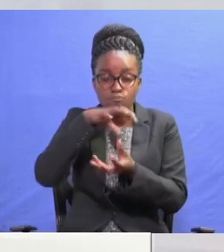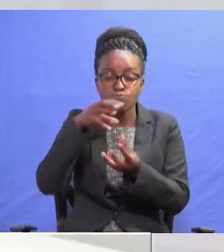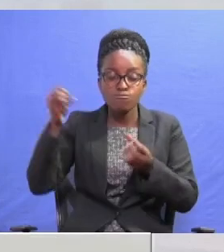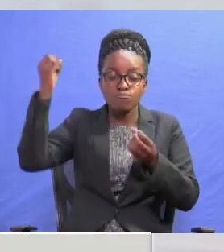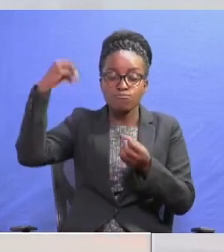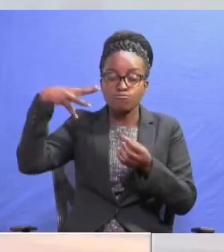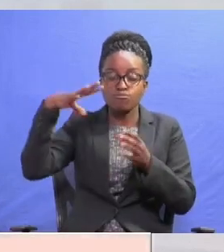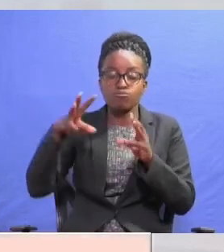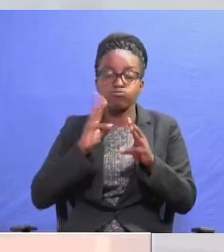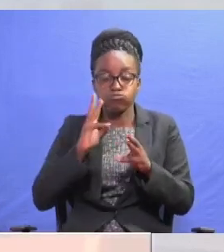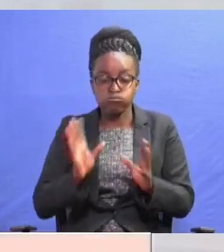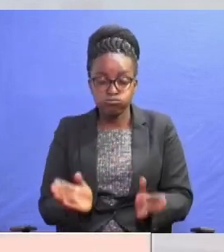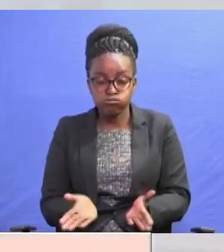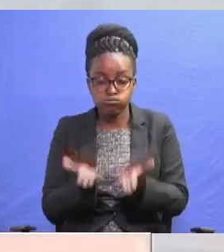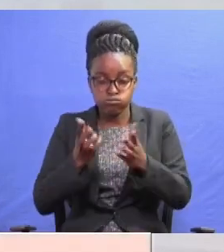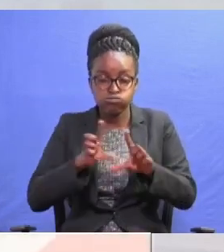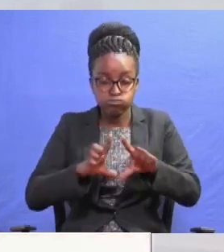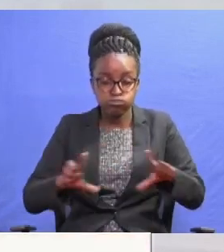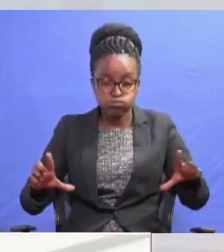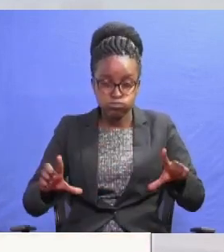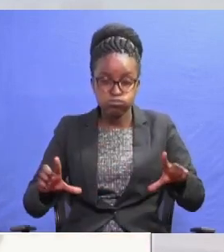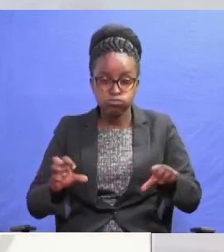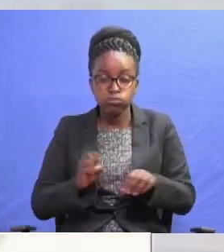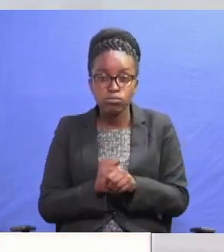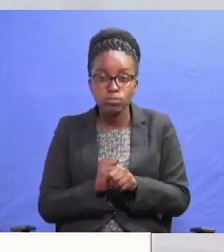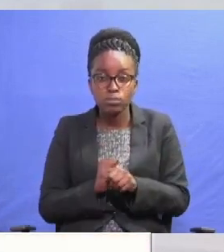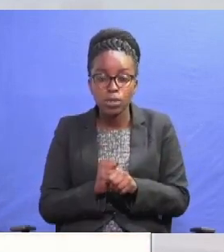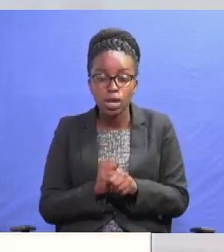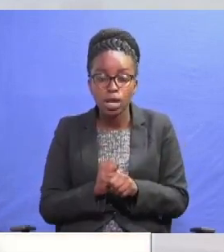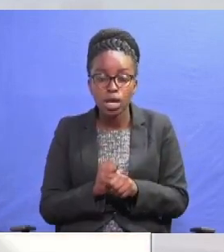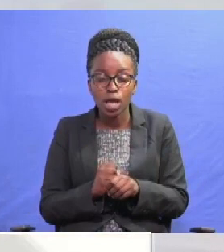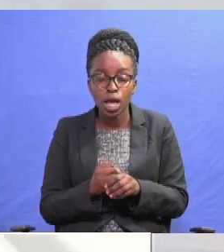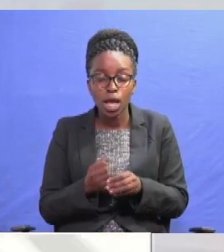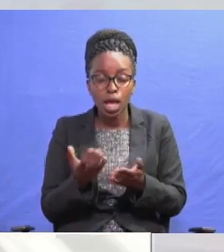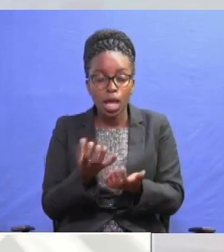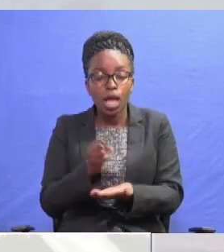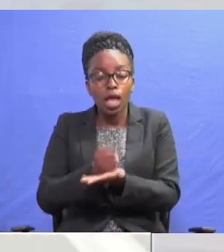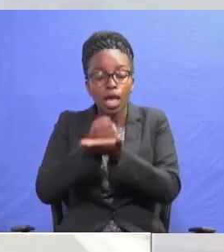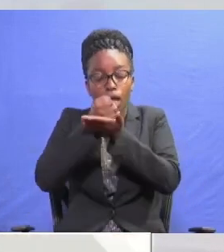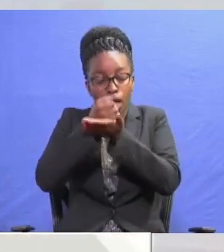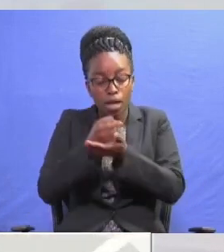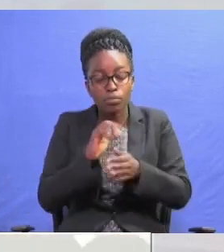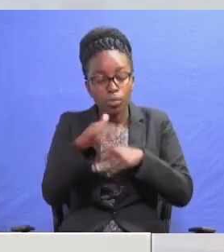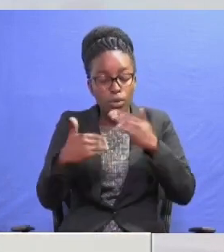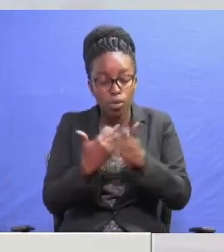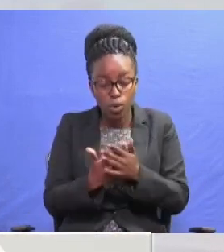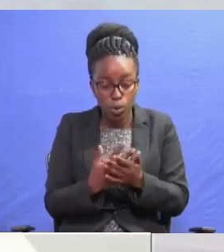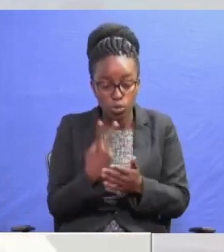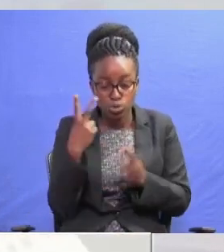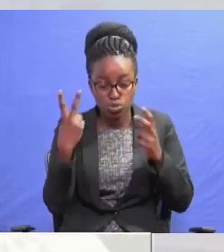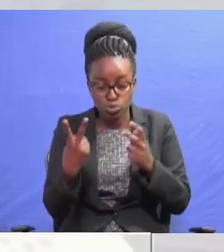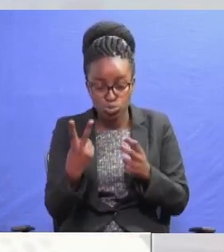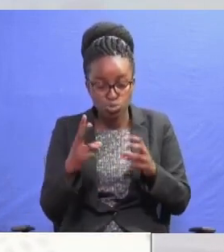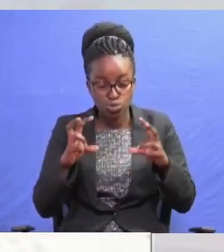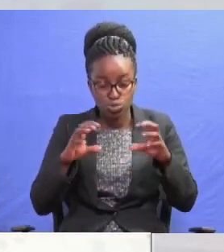the landslide. So help us draw the distinction between these, two areas and